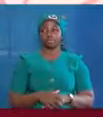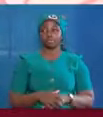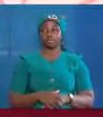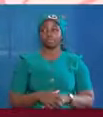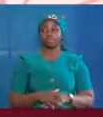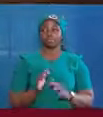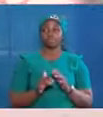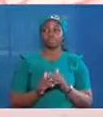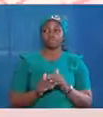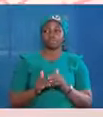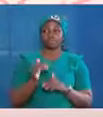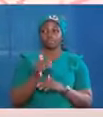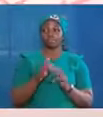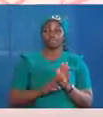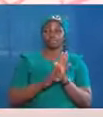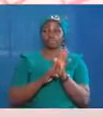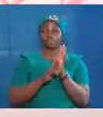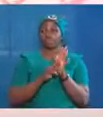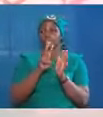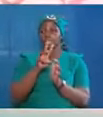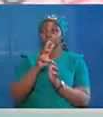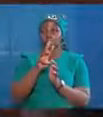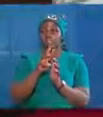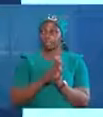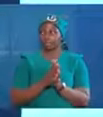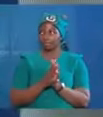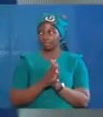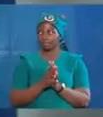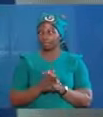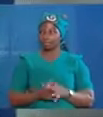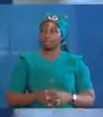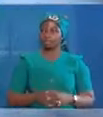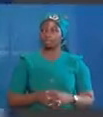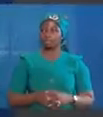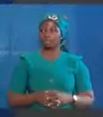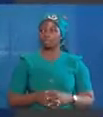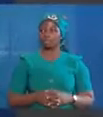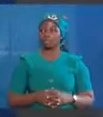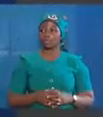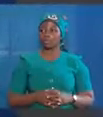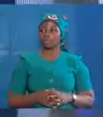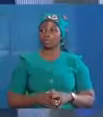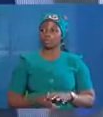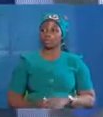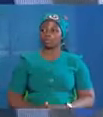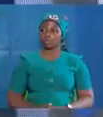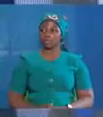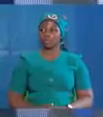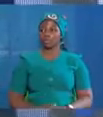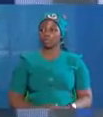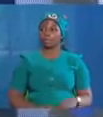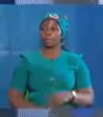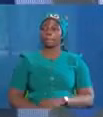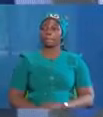Oparanya. Asante. Now, Your Excellency and Right Honorable Prime